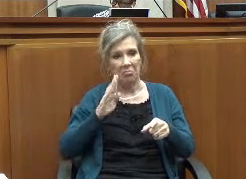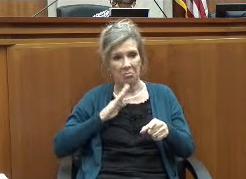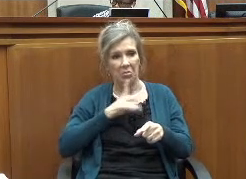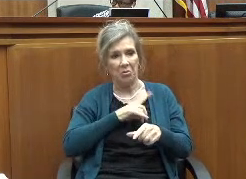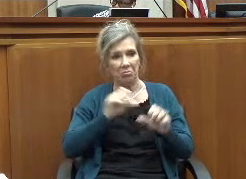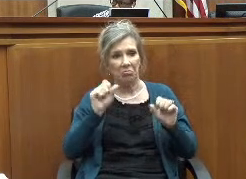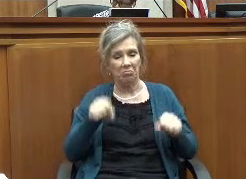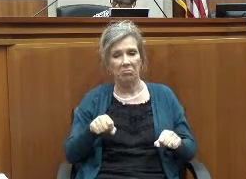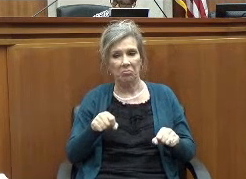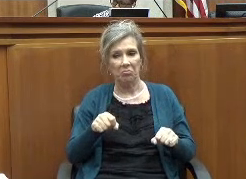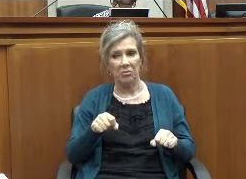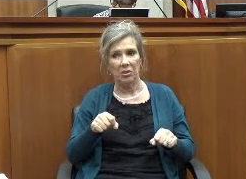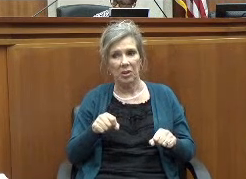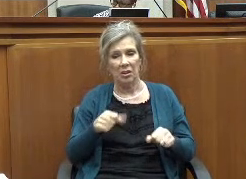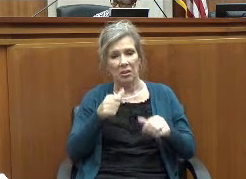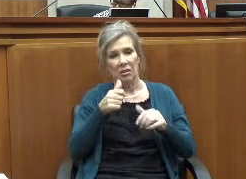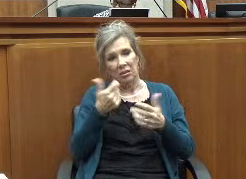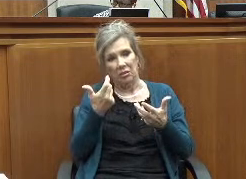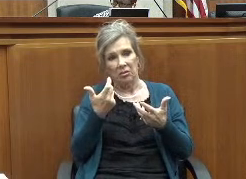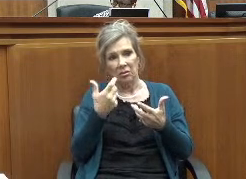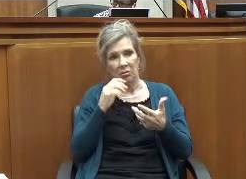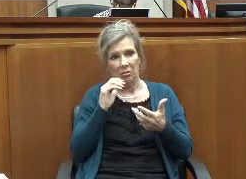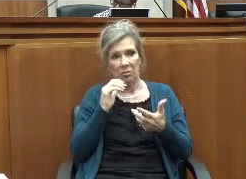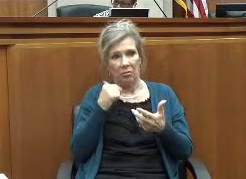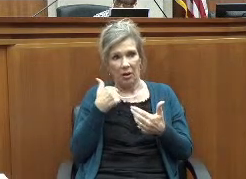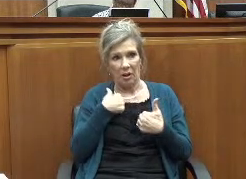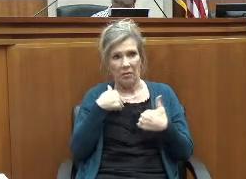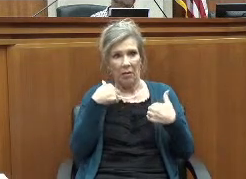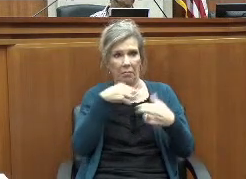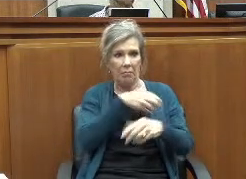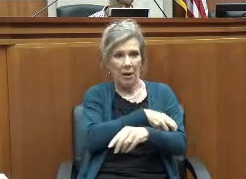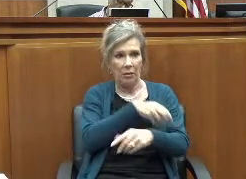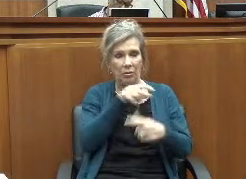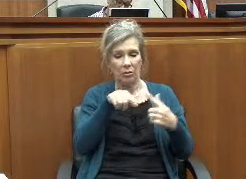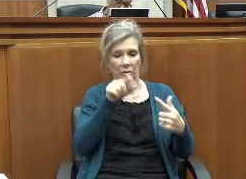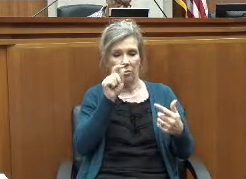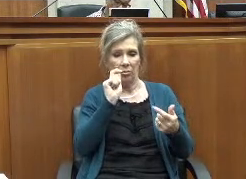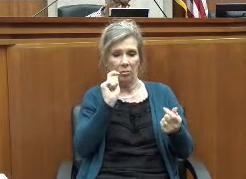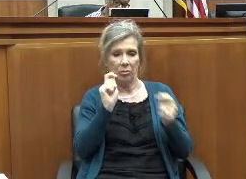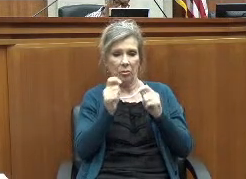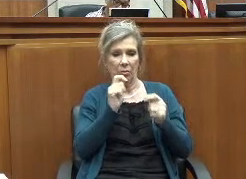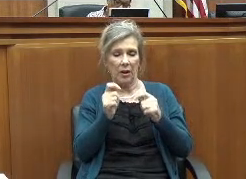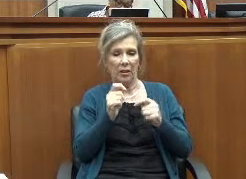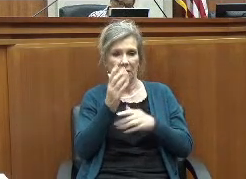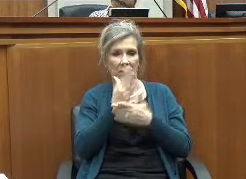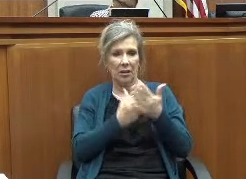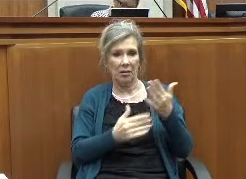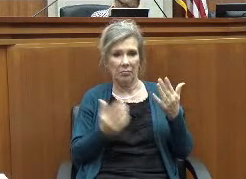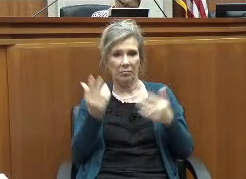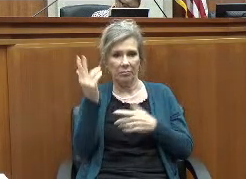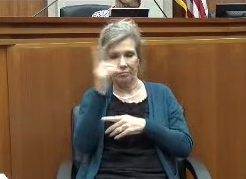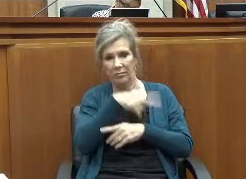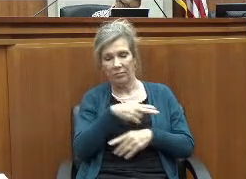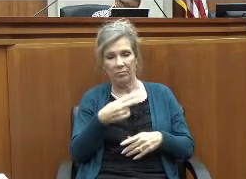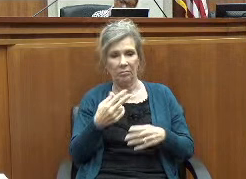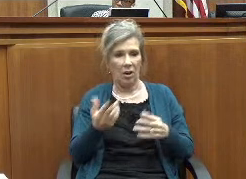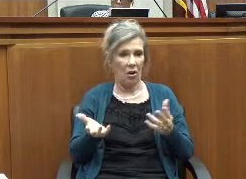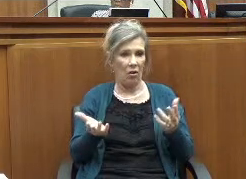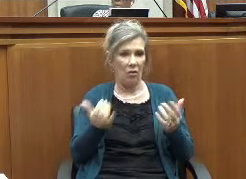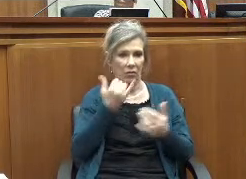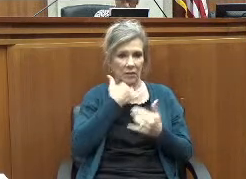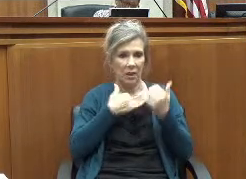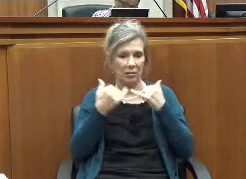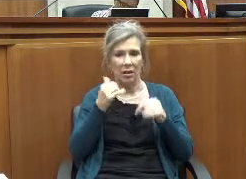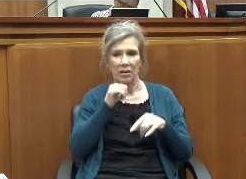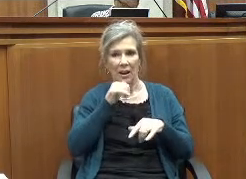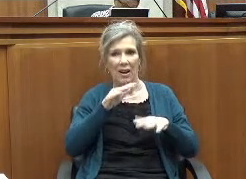within our powers to correct some of the oversight. I'm not asking us to go through and do all of